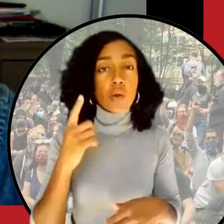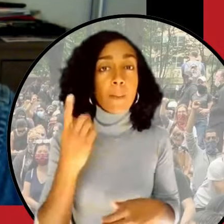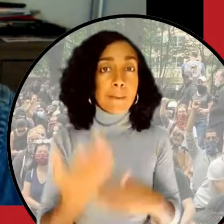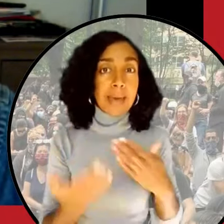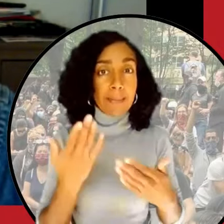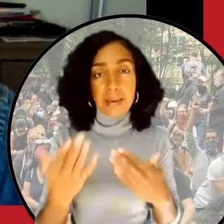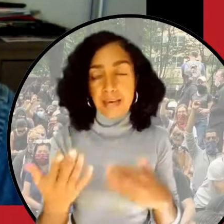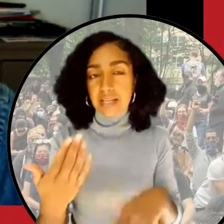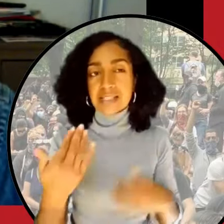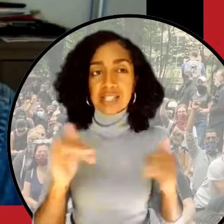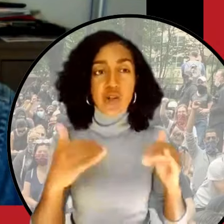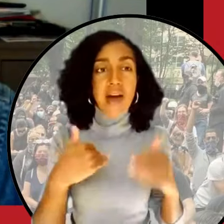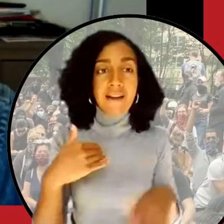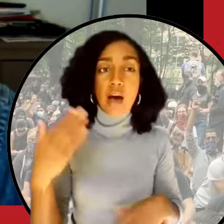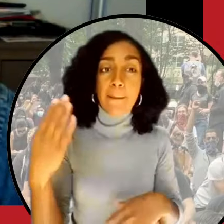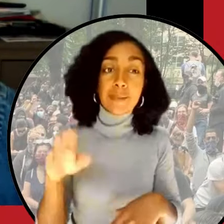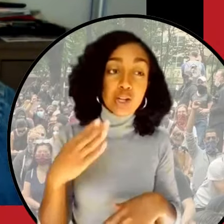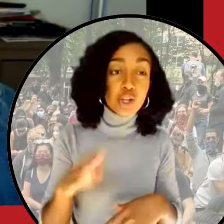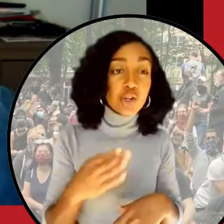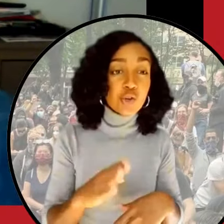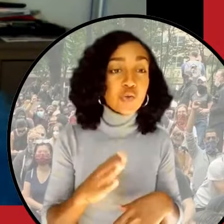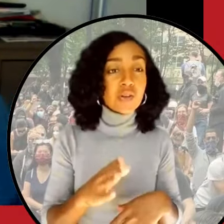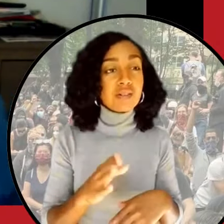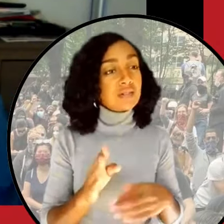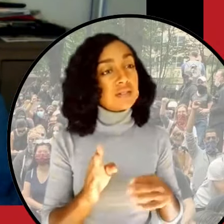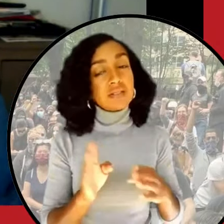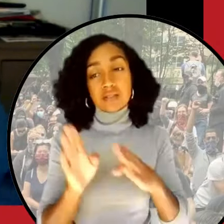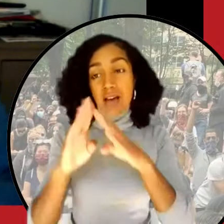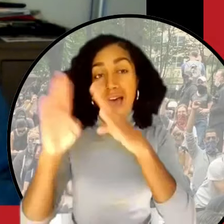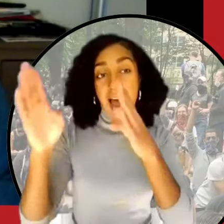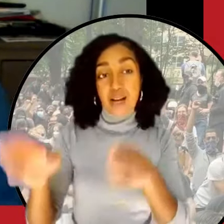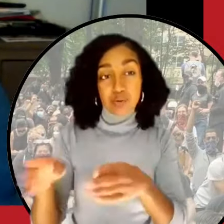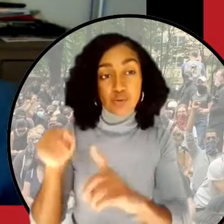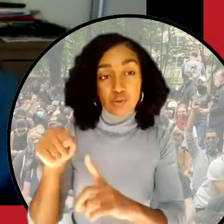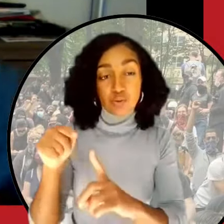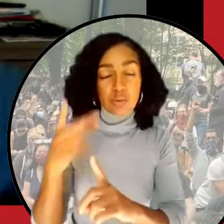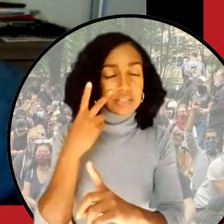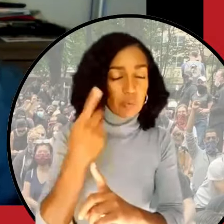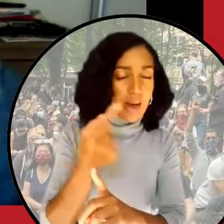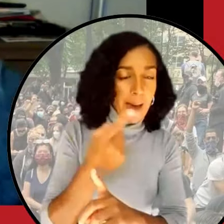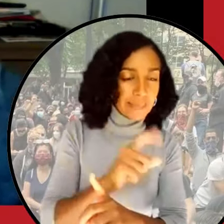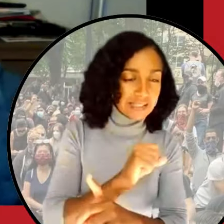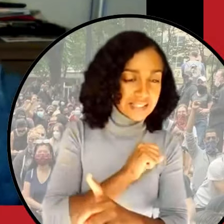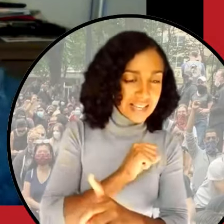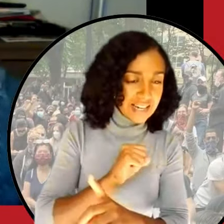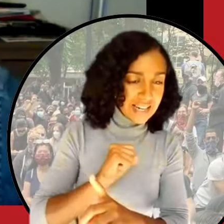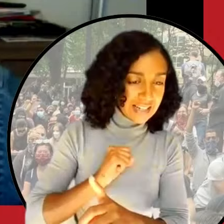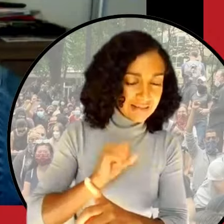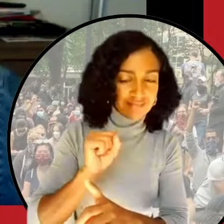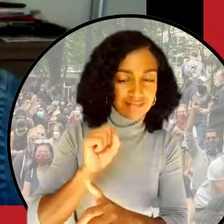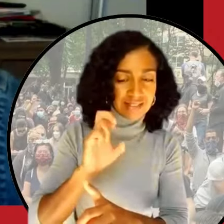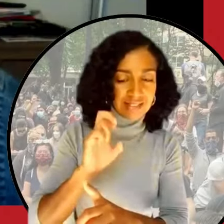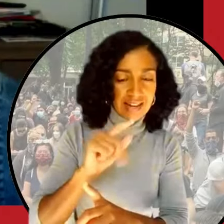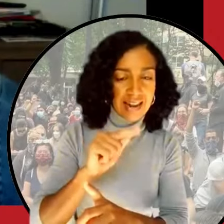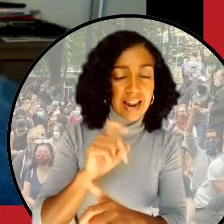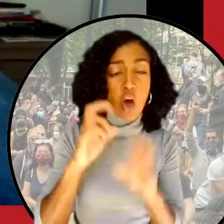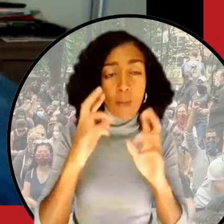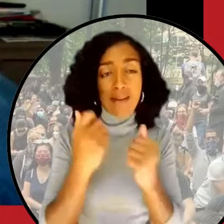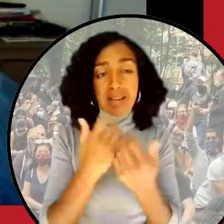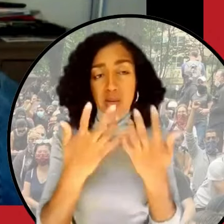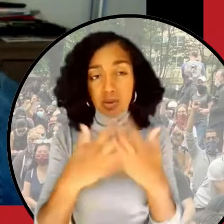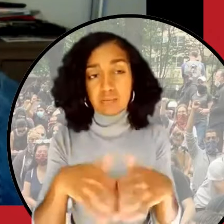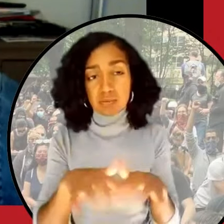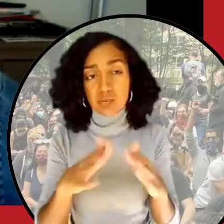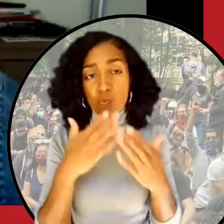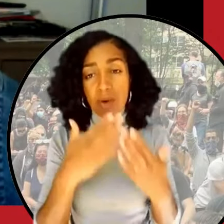blue house, remains to be seen what will happen in the Senate. And I'm hoping everything goes well in Georgia, but just because you